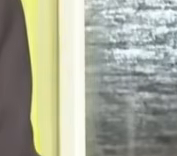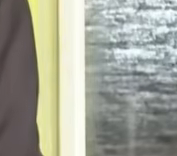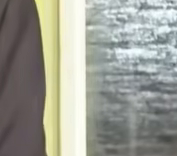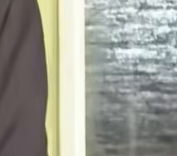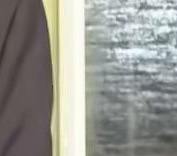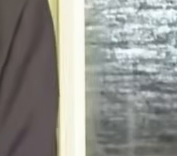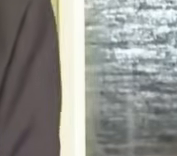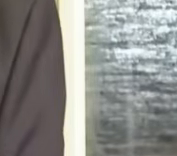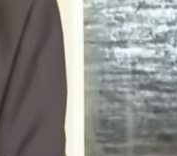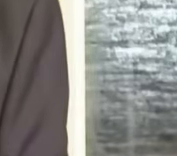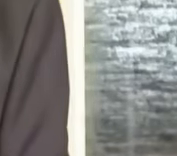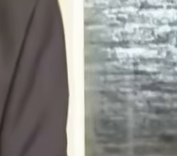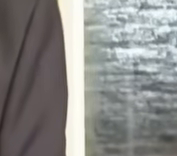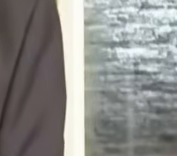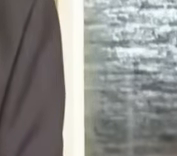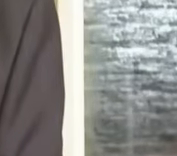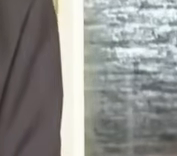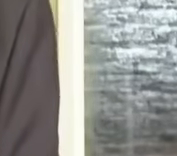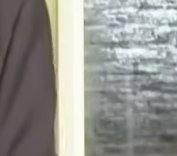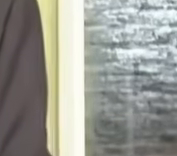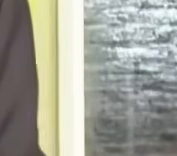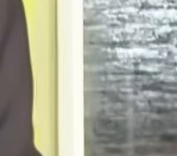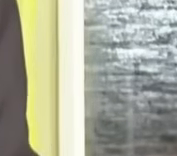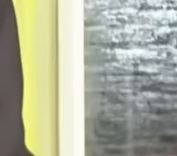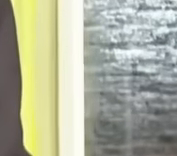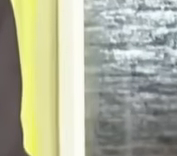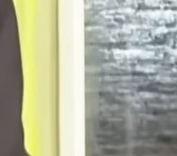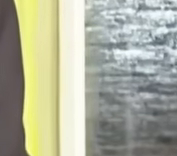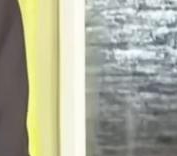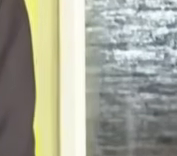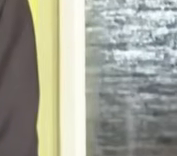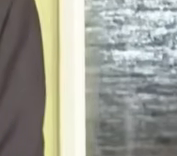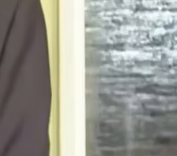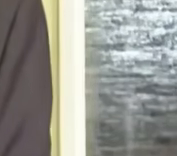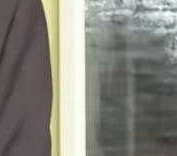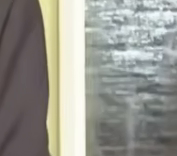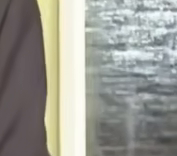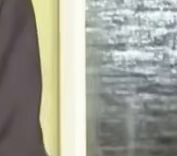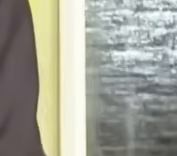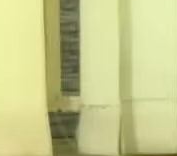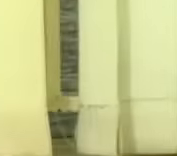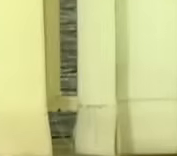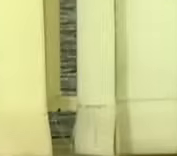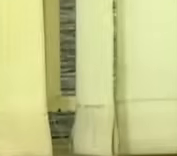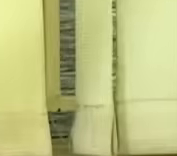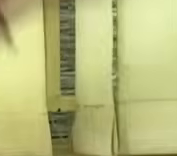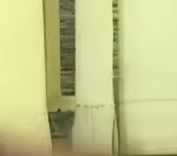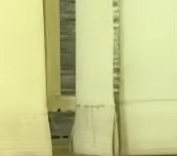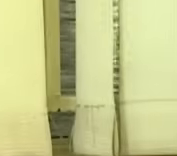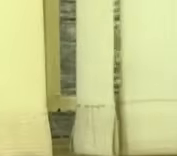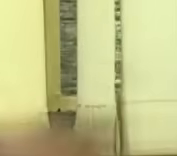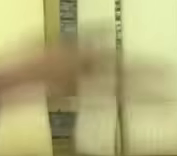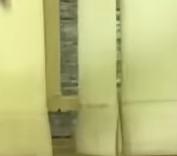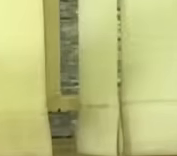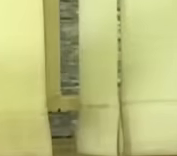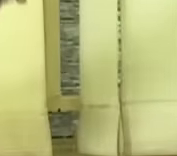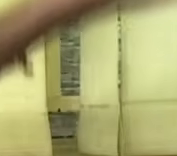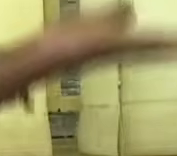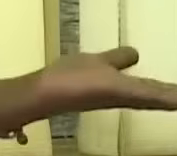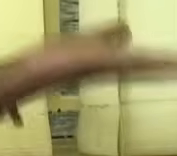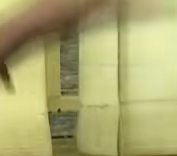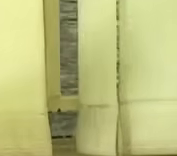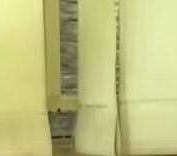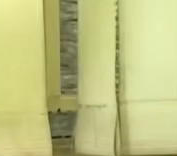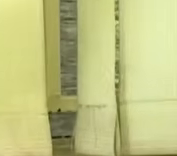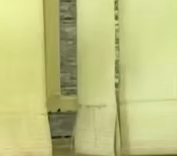ilijulikana kwamba biashara ya kuiba nguo na kuuza haukuanza jana ama juzi. Sasa hiyo kielele umeleta